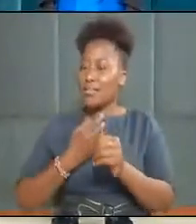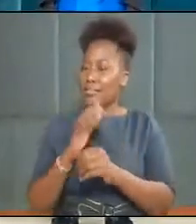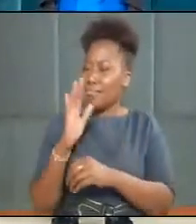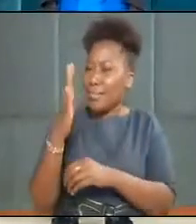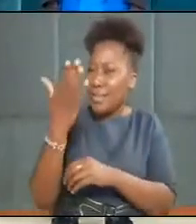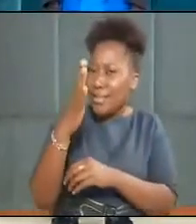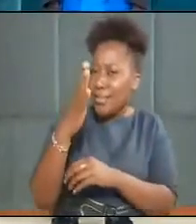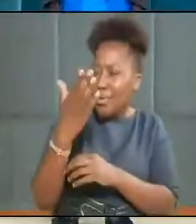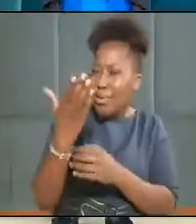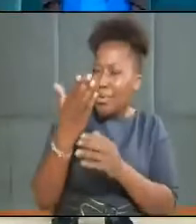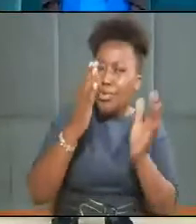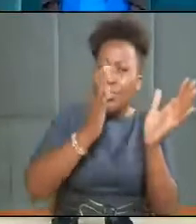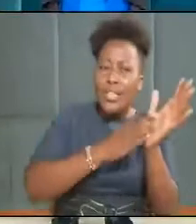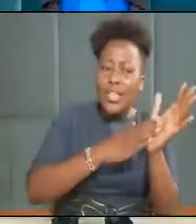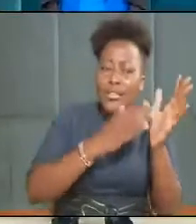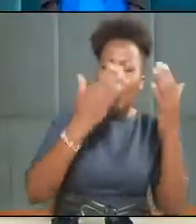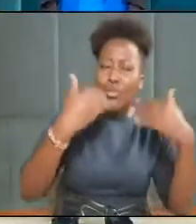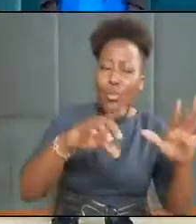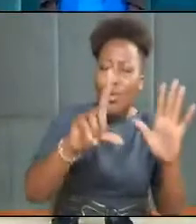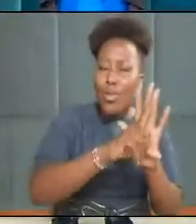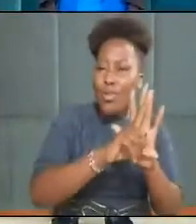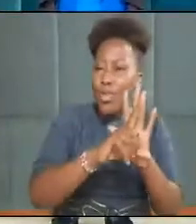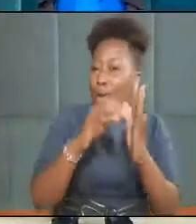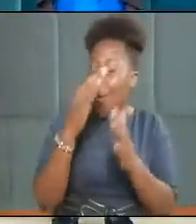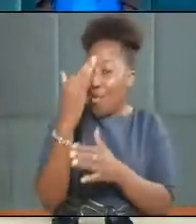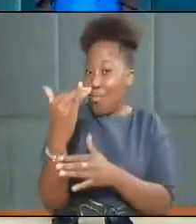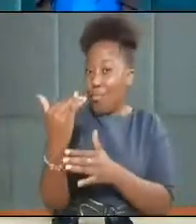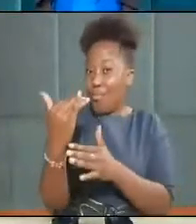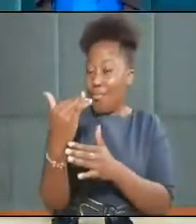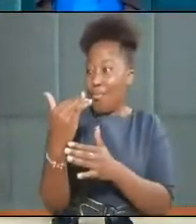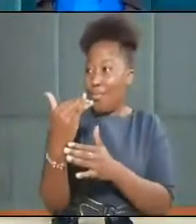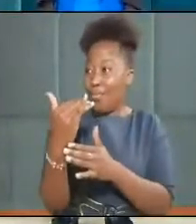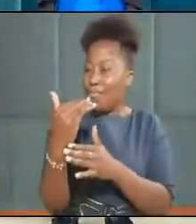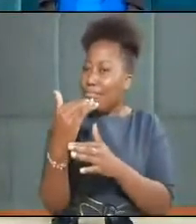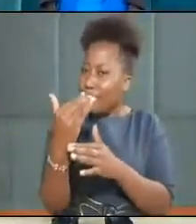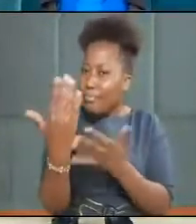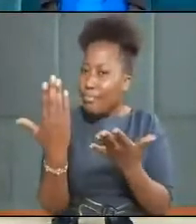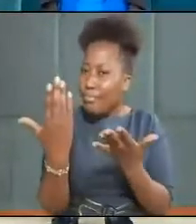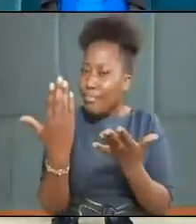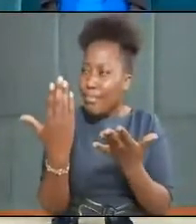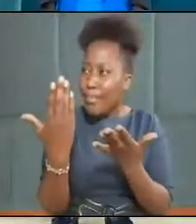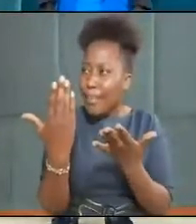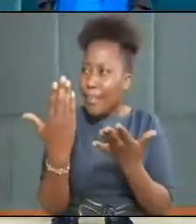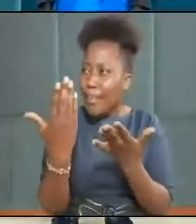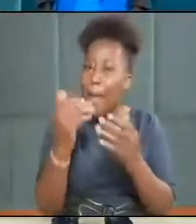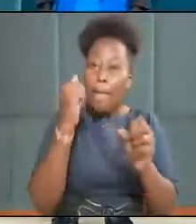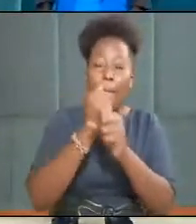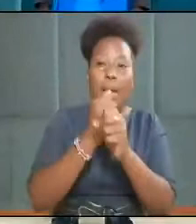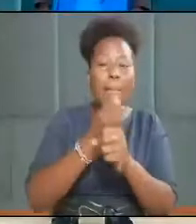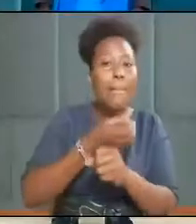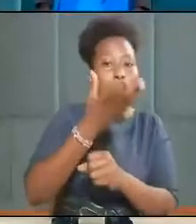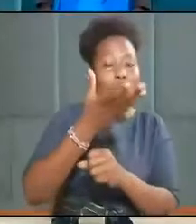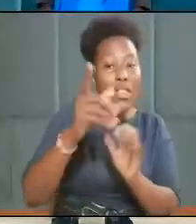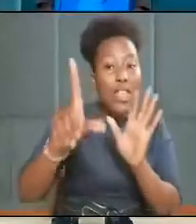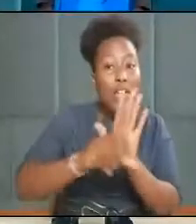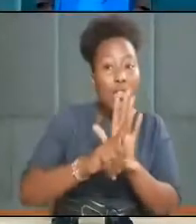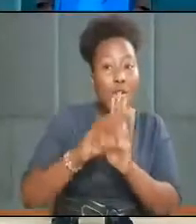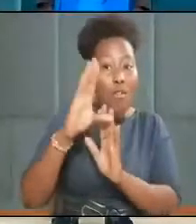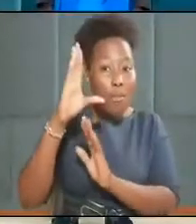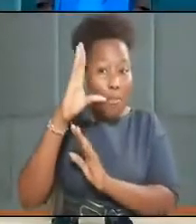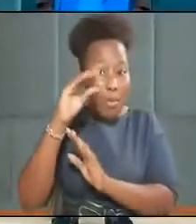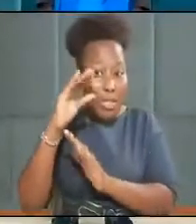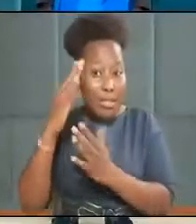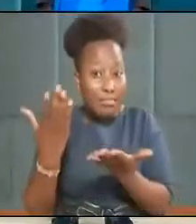to suggest that you should drop some laws while upholding others. Is that the case? Will you make mention of the laws of